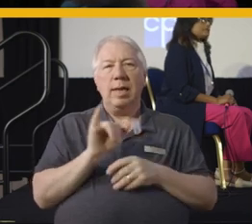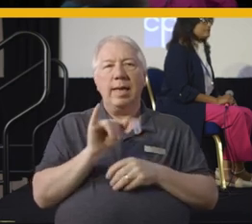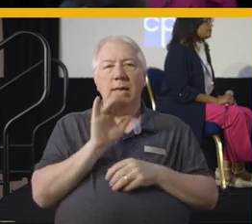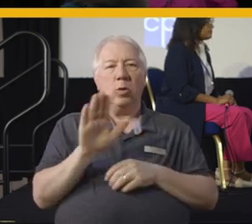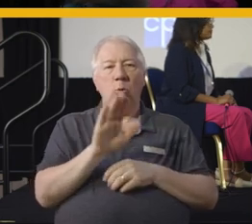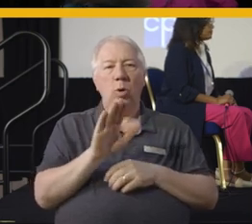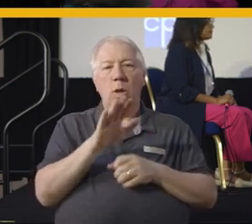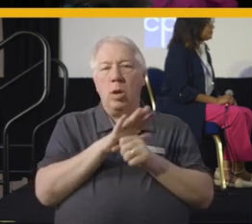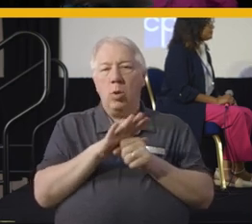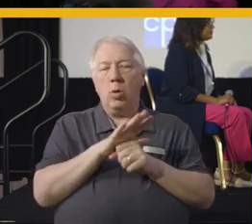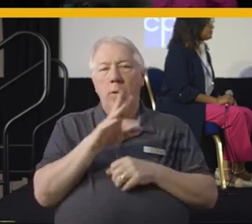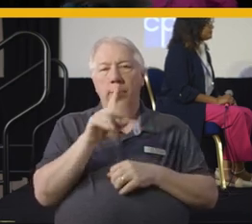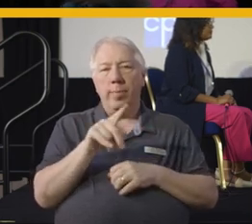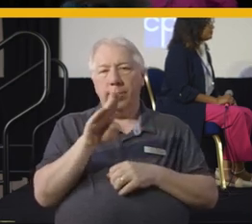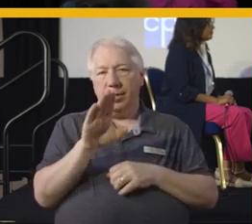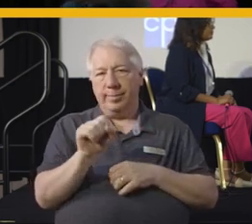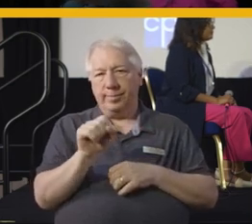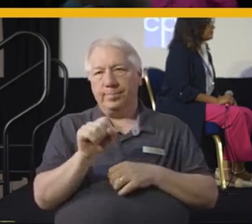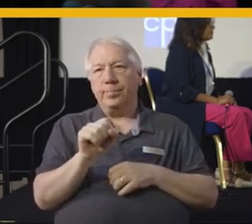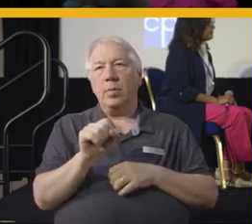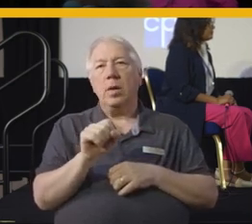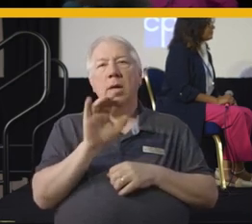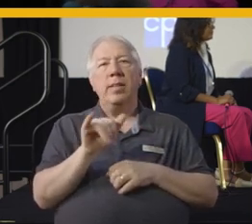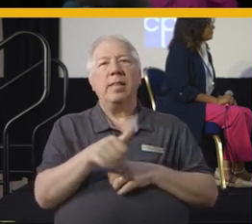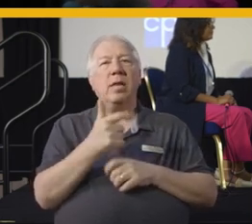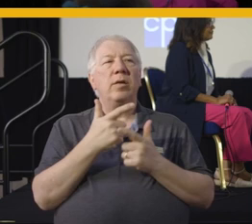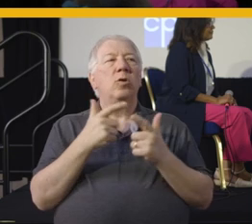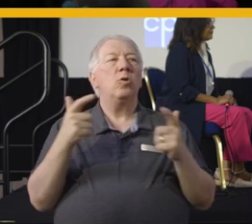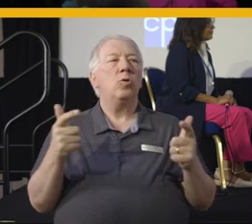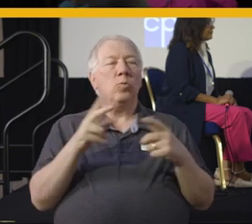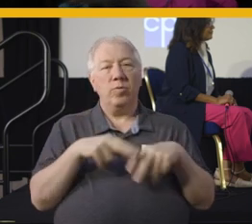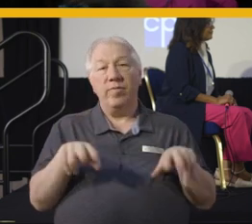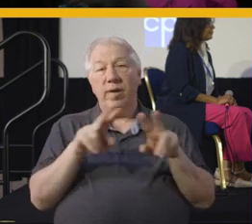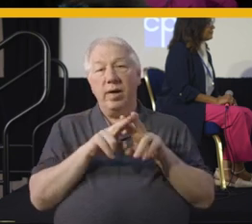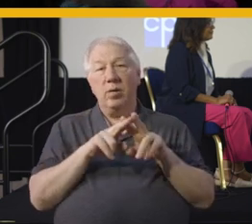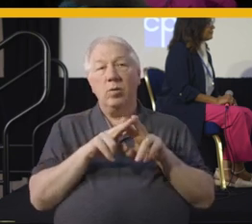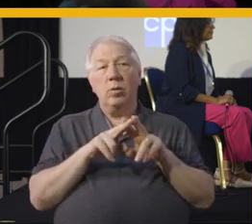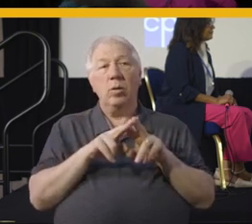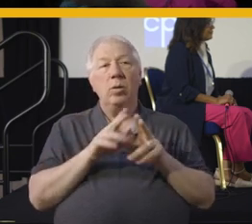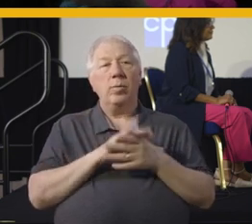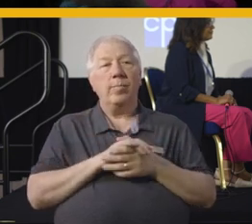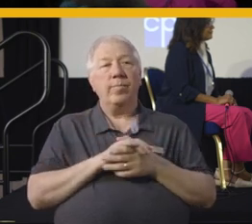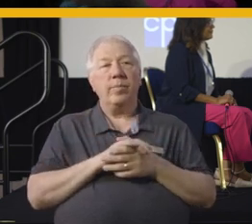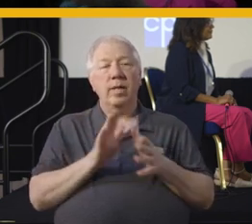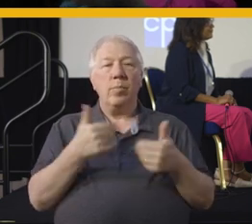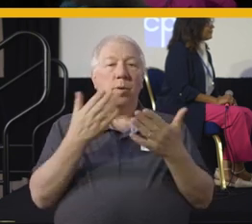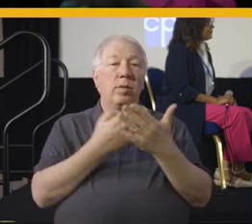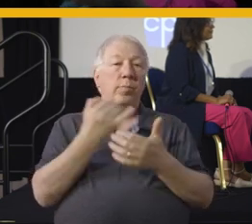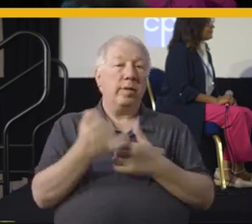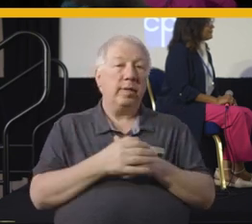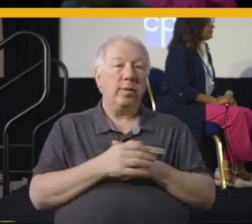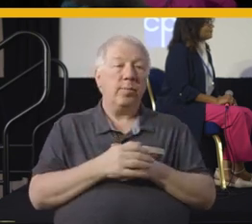your local public media station. So that's another huge value that is brought to the